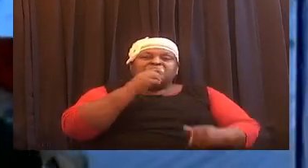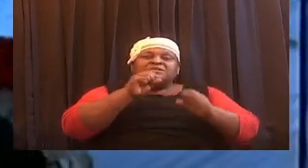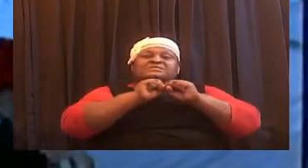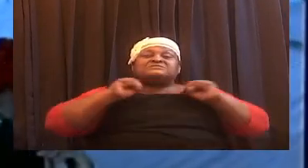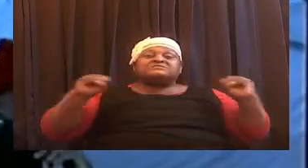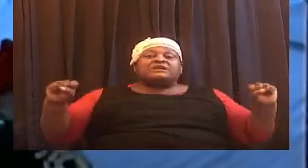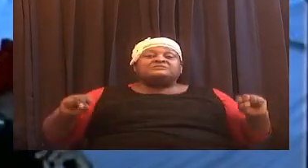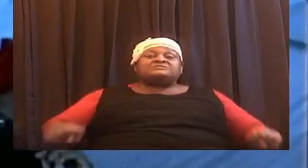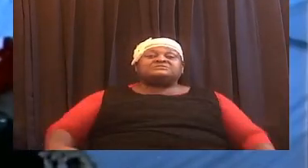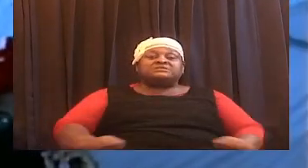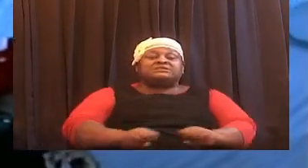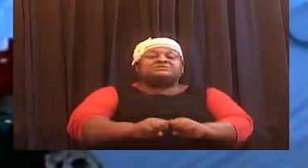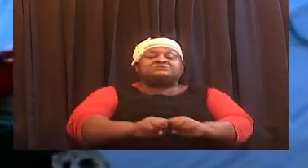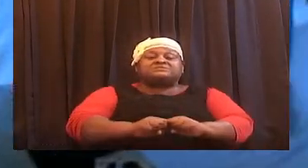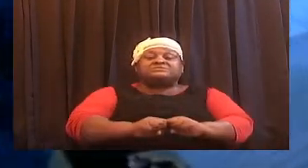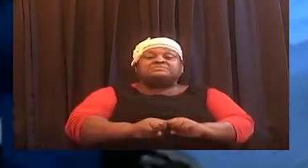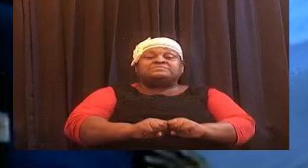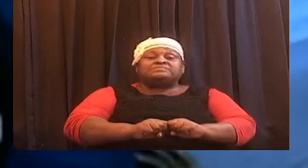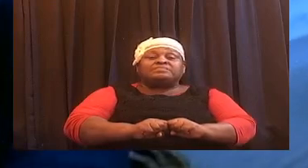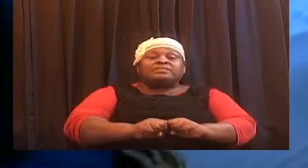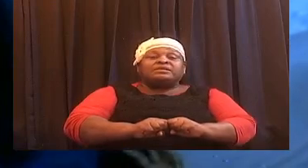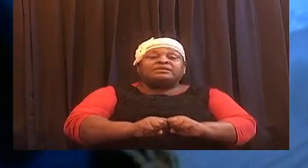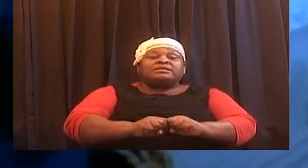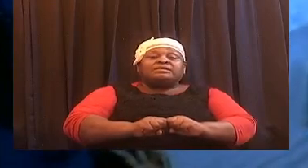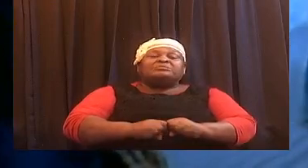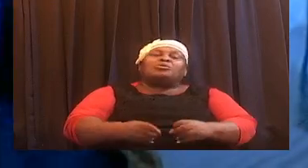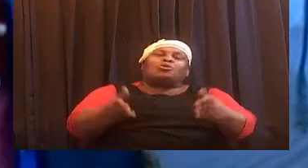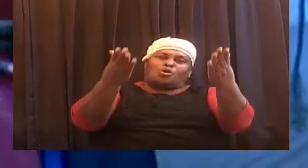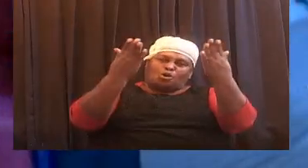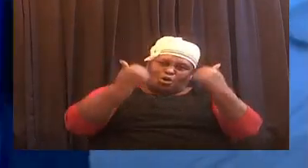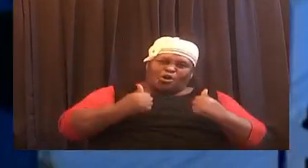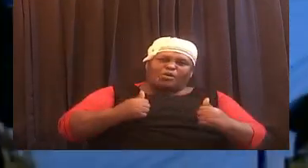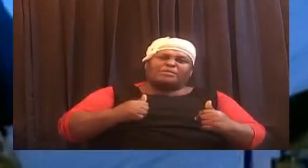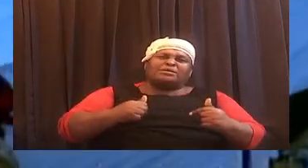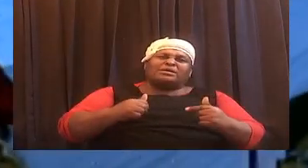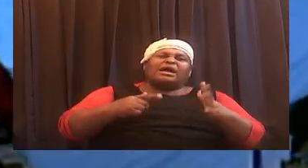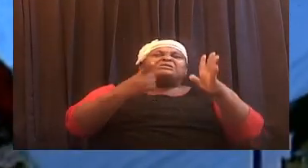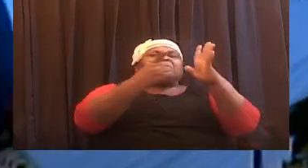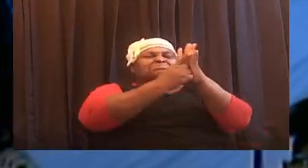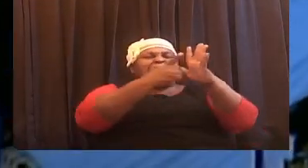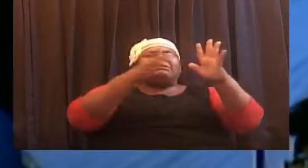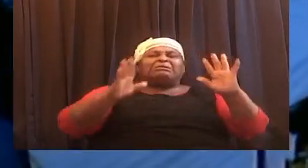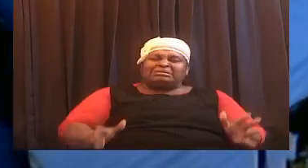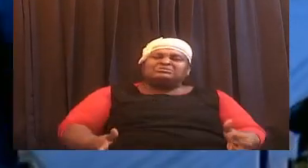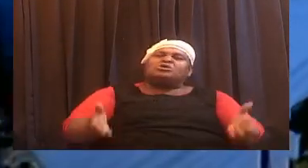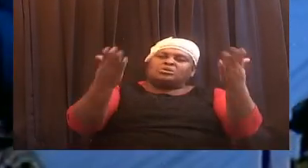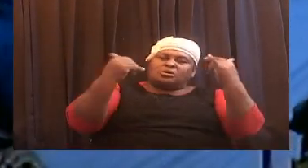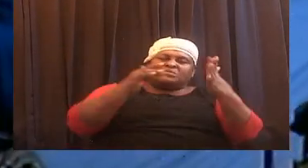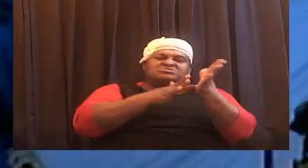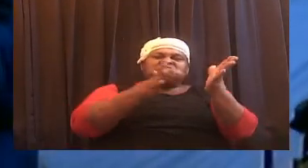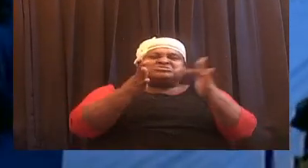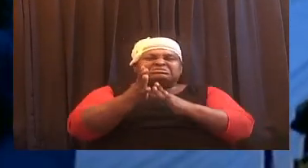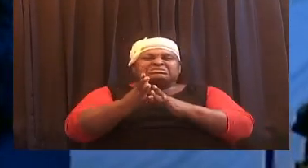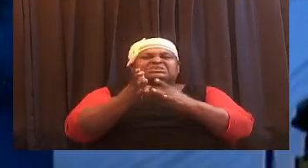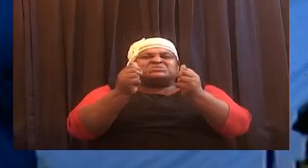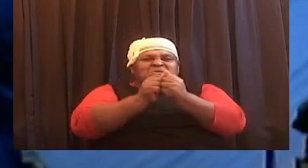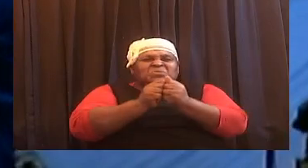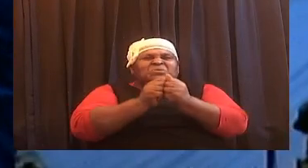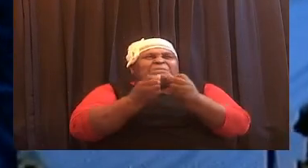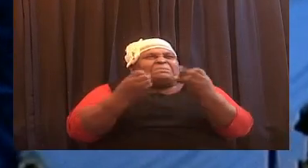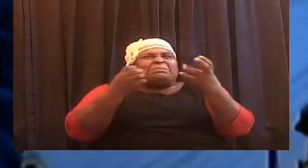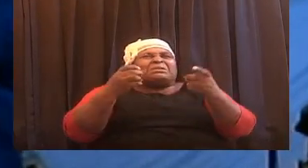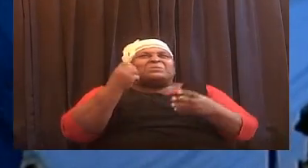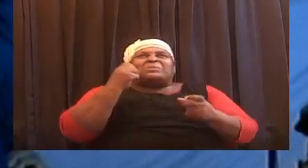Sadducees, silenced them. Amen. They came to him. They were lawyers, and they came to him with some question,